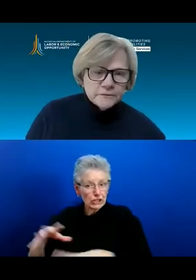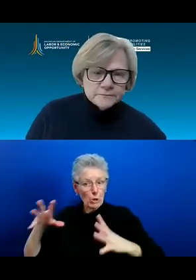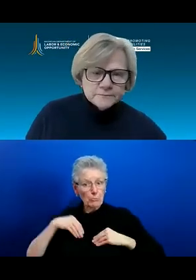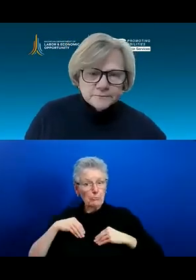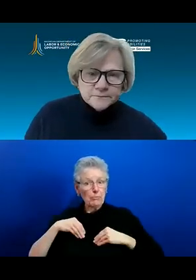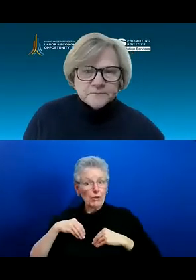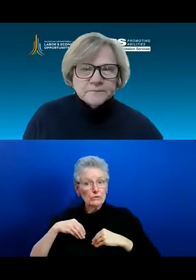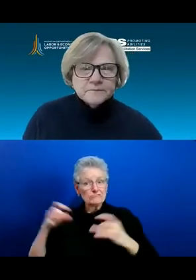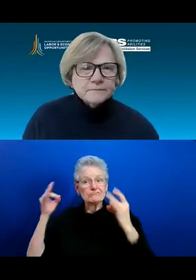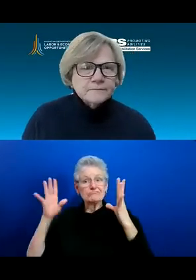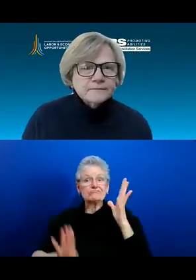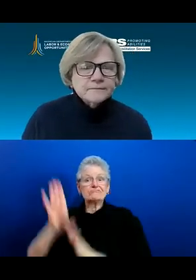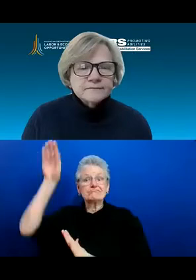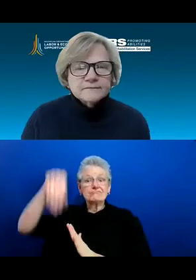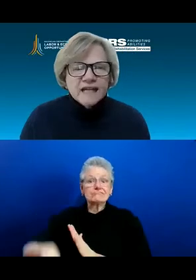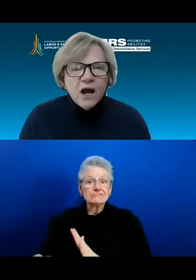shorter.